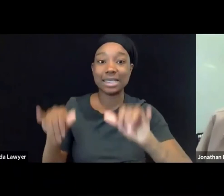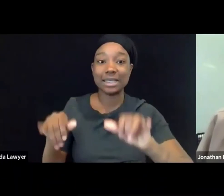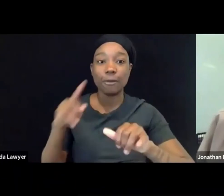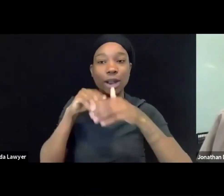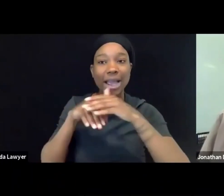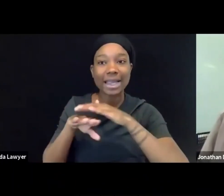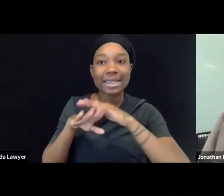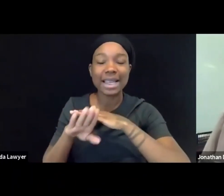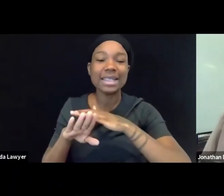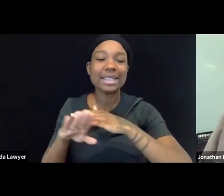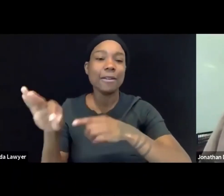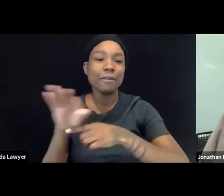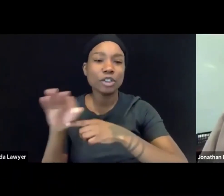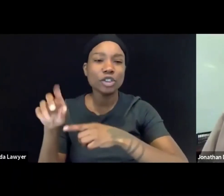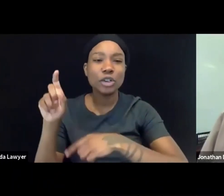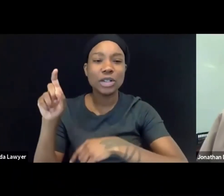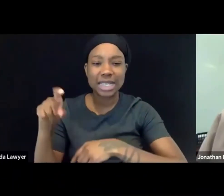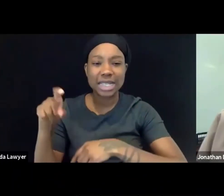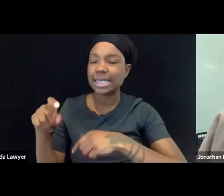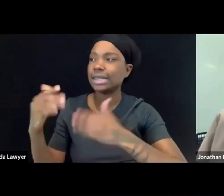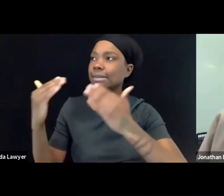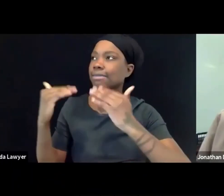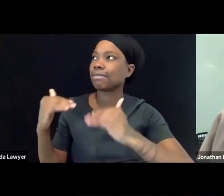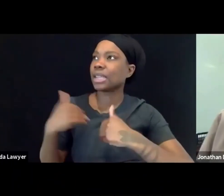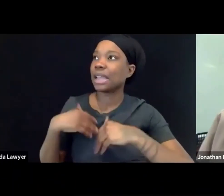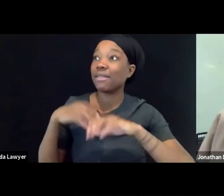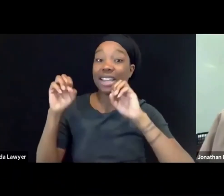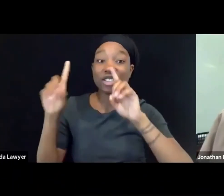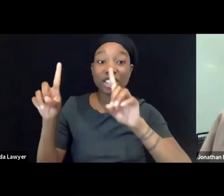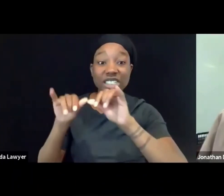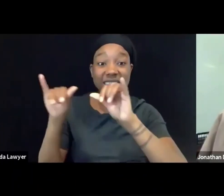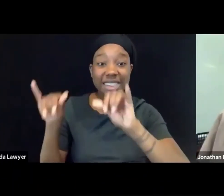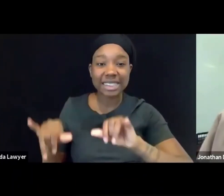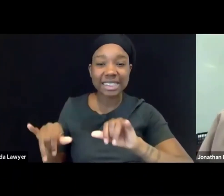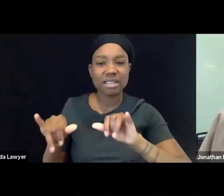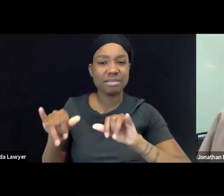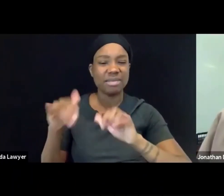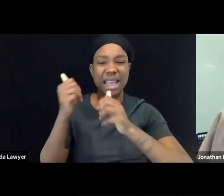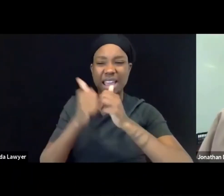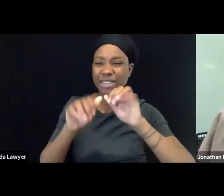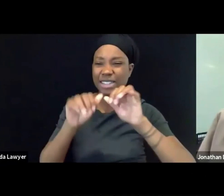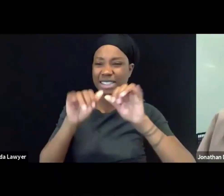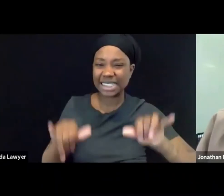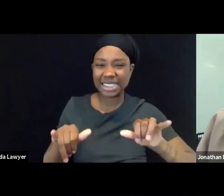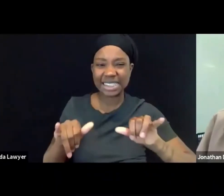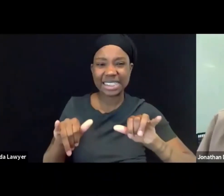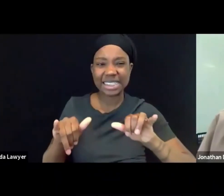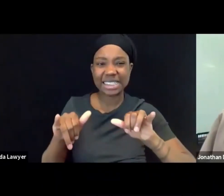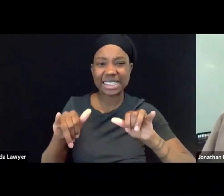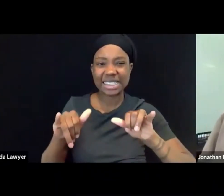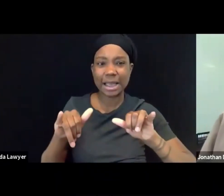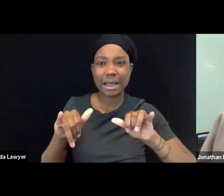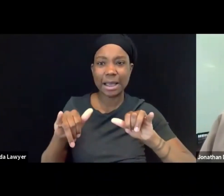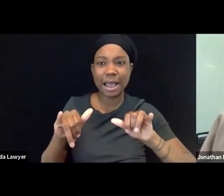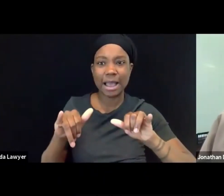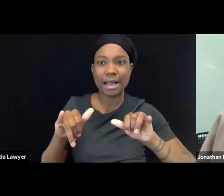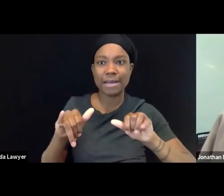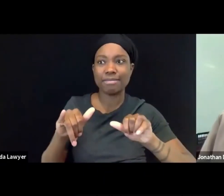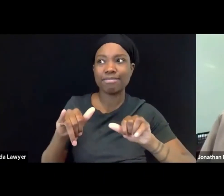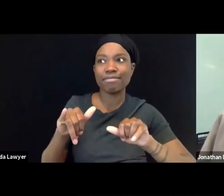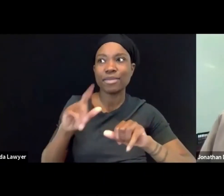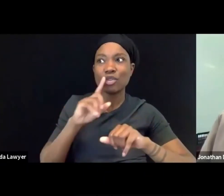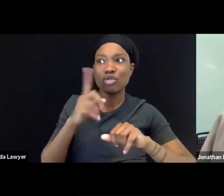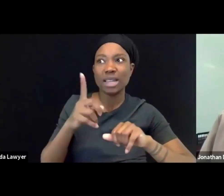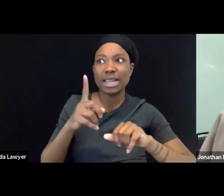functional needs. There's the education systems, and these systems are really not built interoperably in